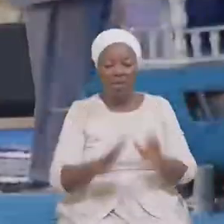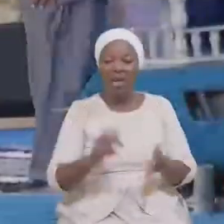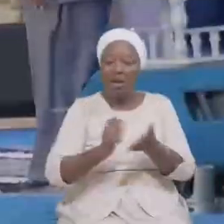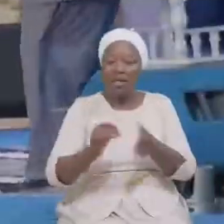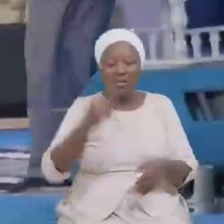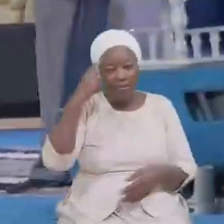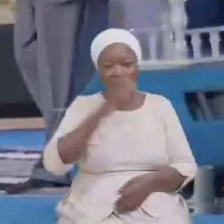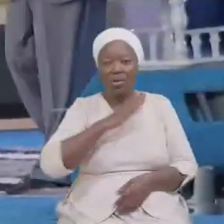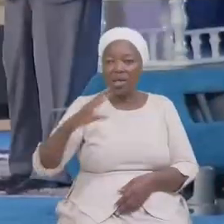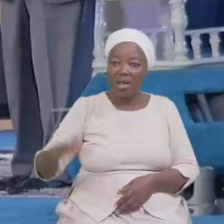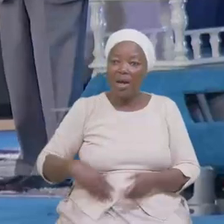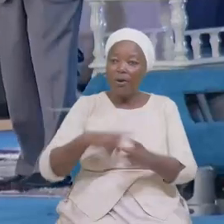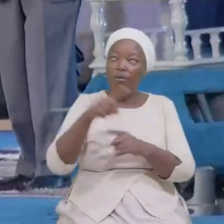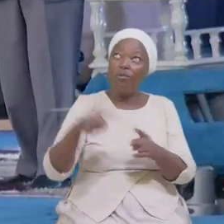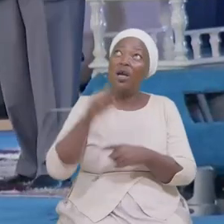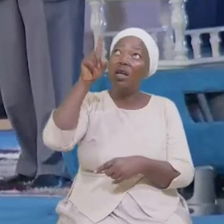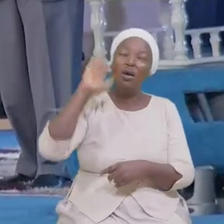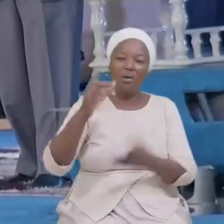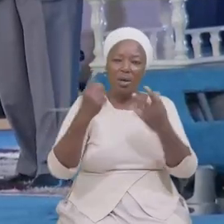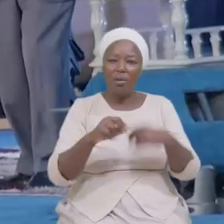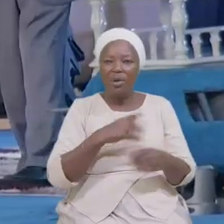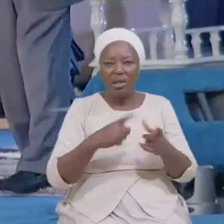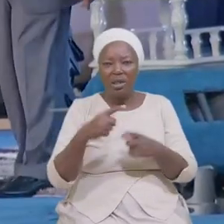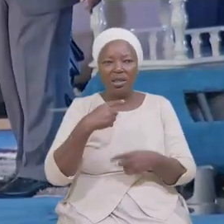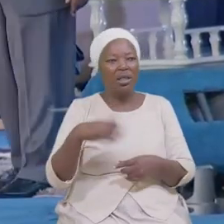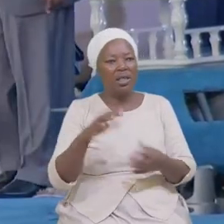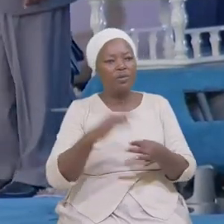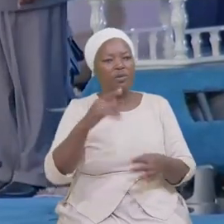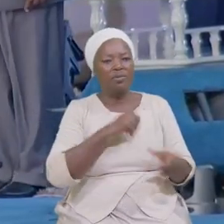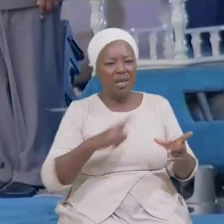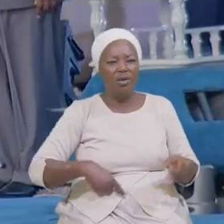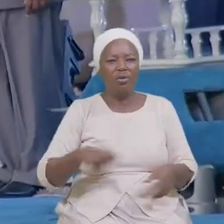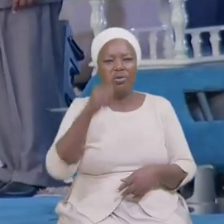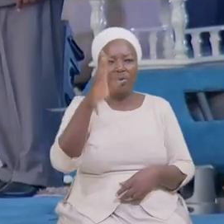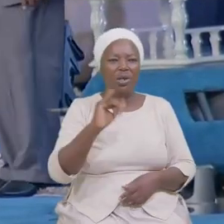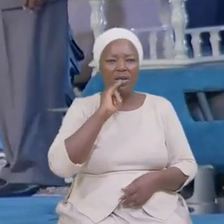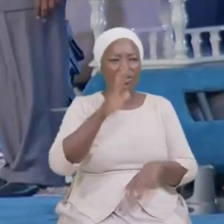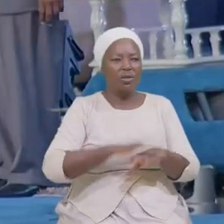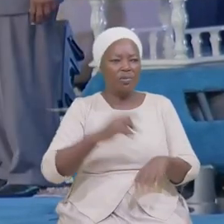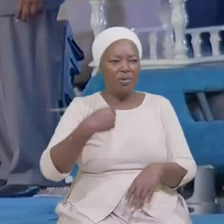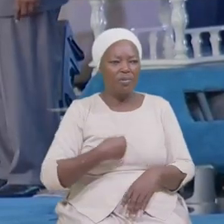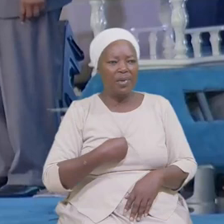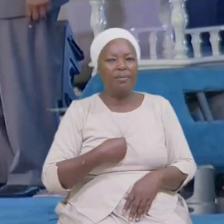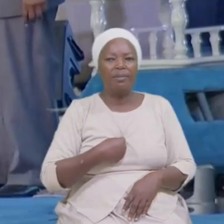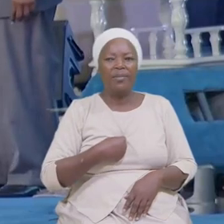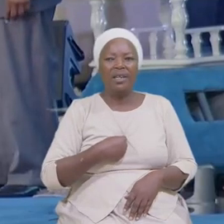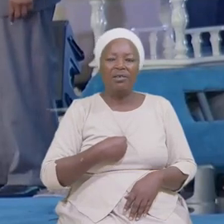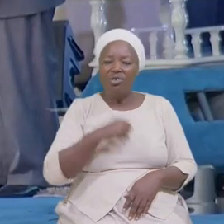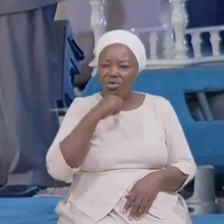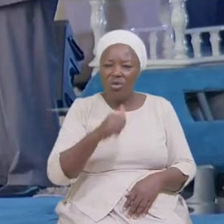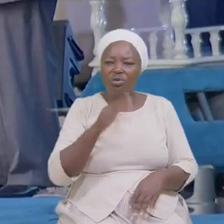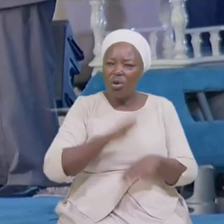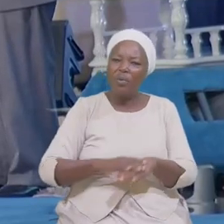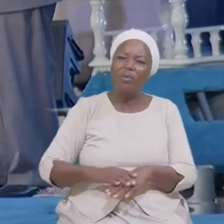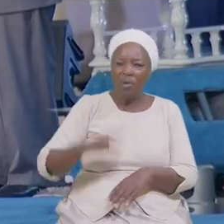Christ when he will come. And he says, the Spirit of the Lord God is upon me. He didn't say upon him,